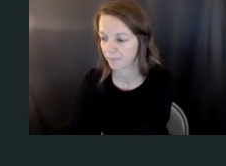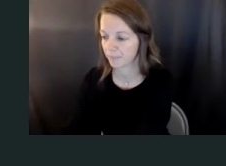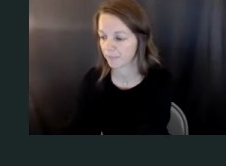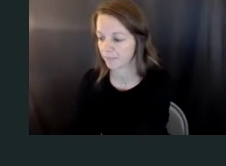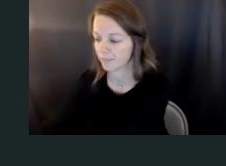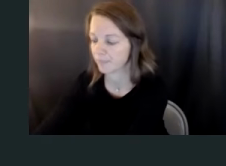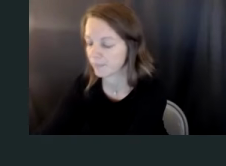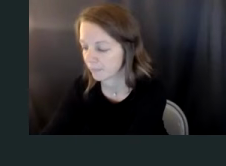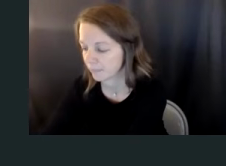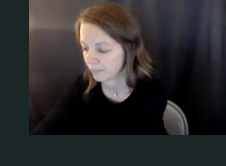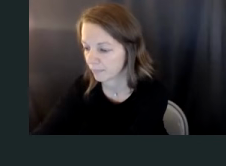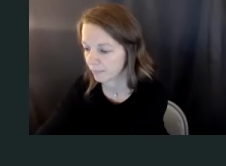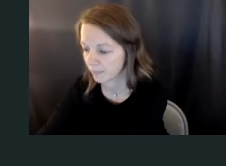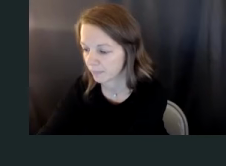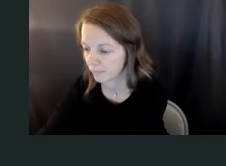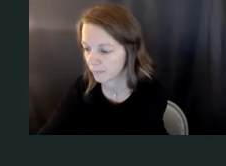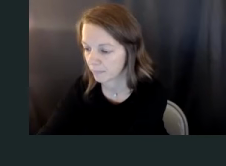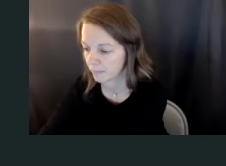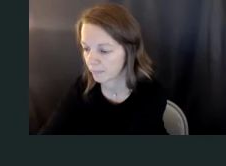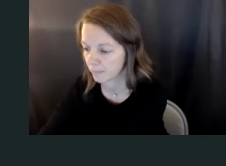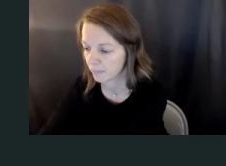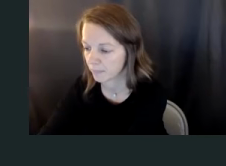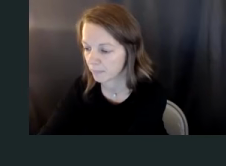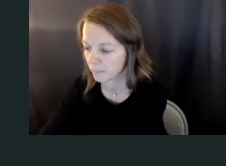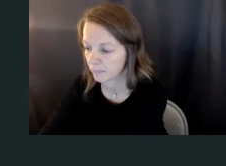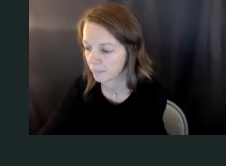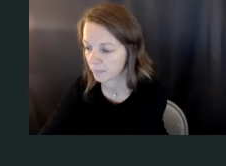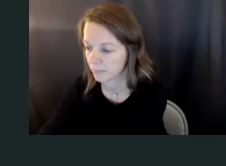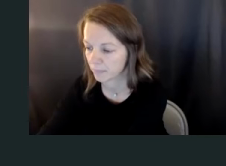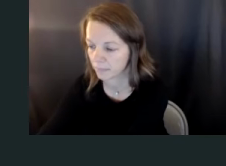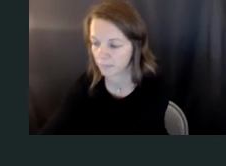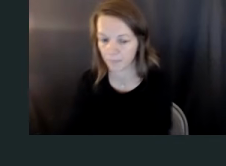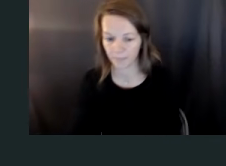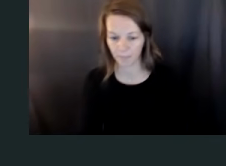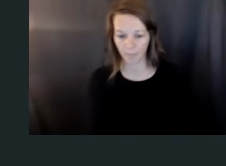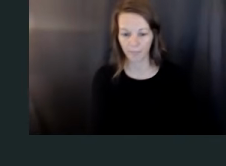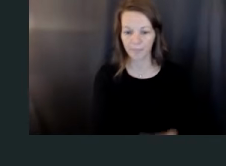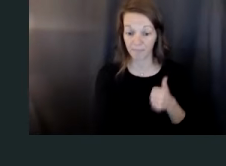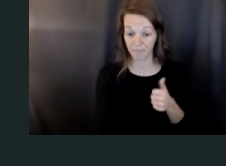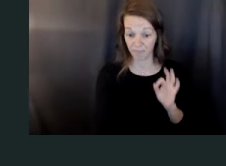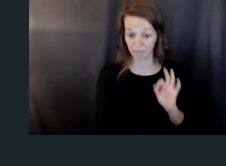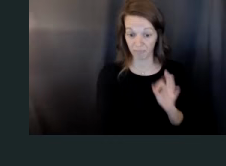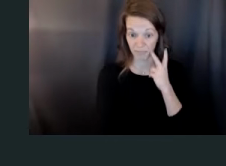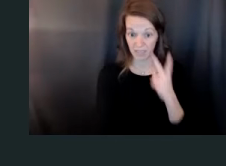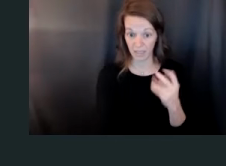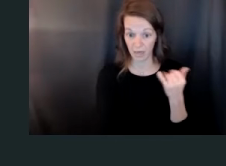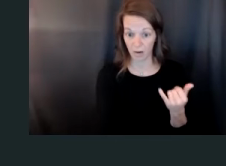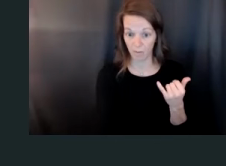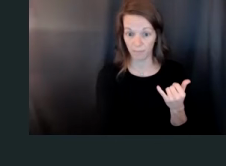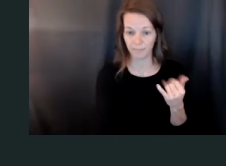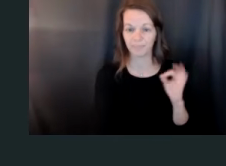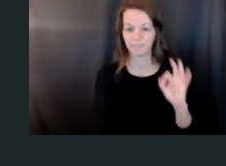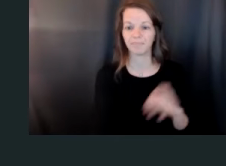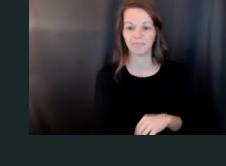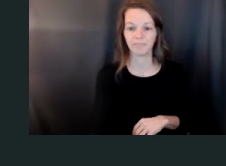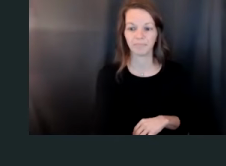Sorry about this. That's okay. I can't see the chat, so please let me know. Yeah. So we can see the interpreter now. All right. Sorry